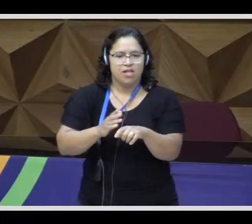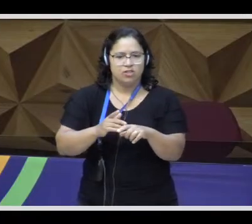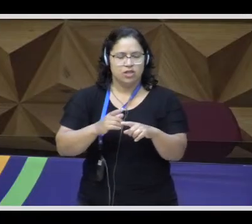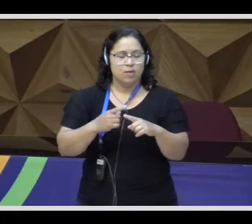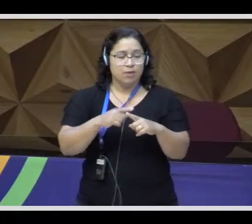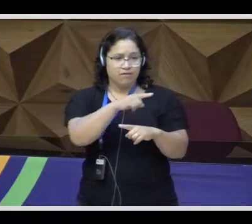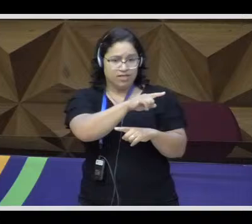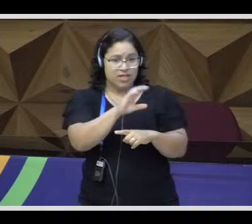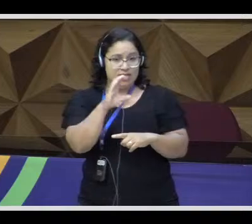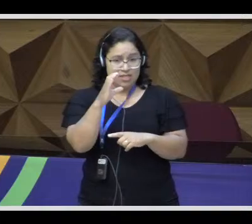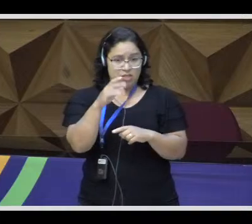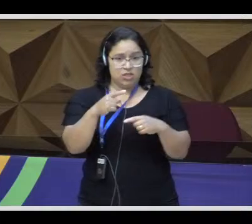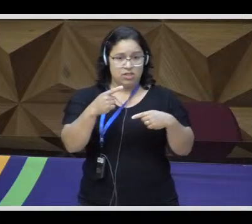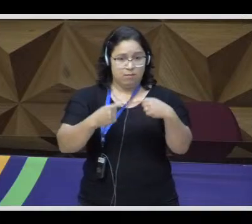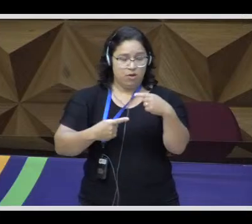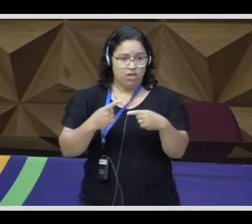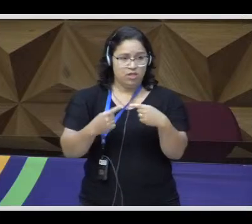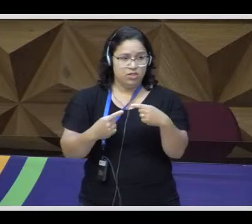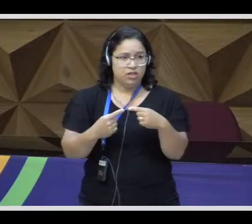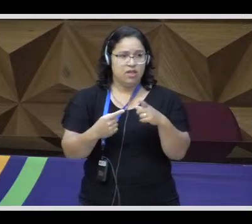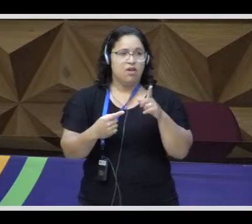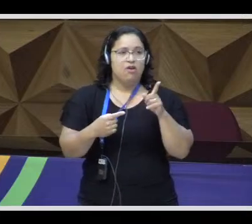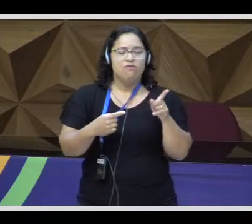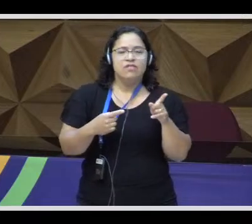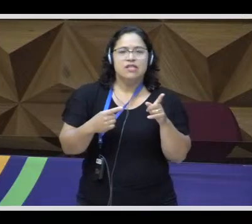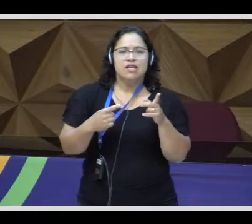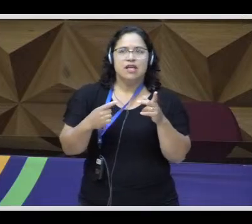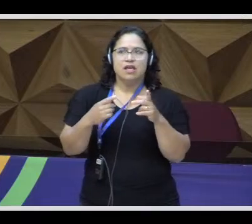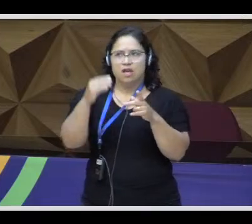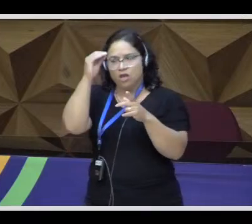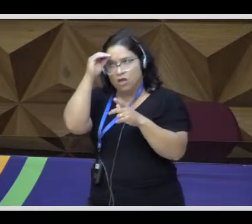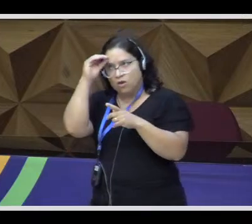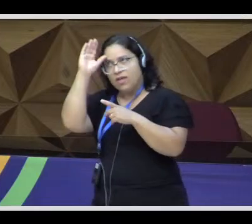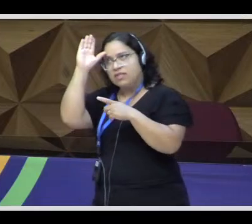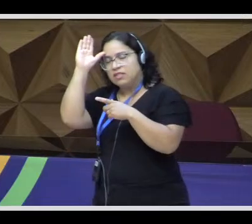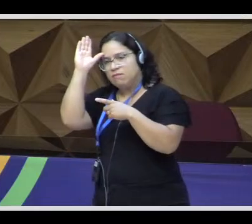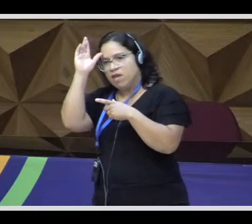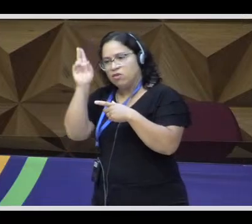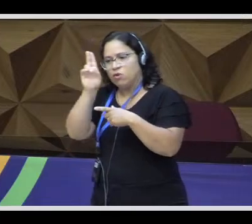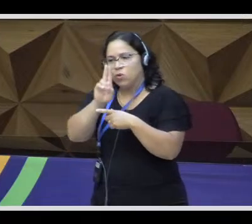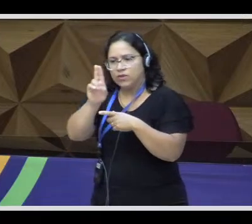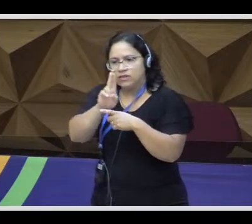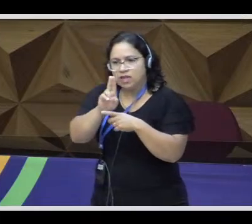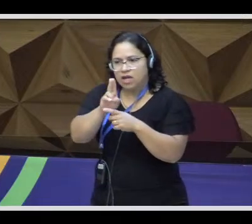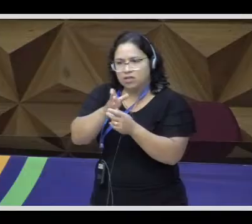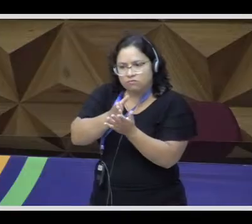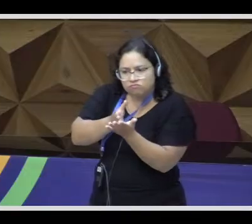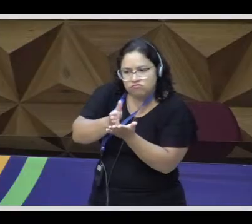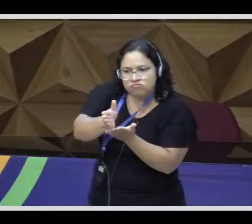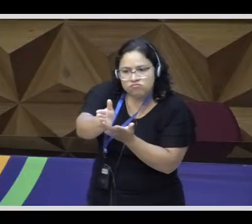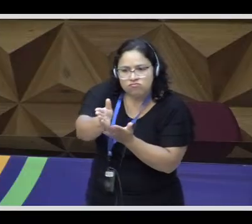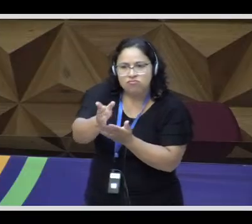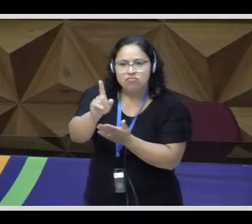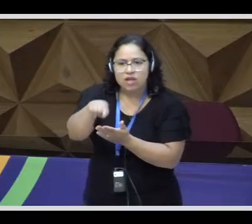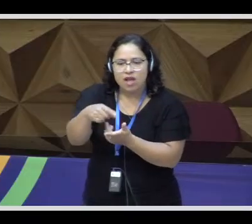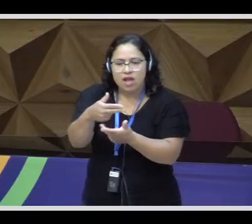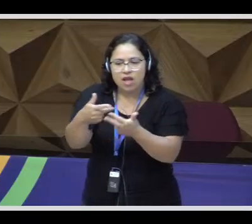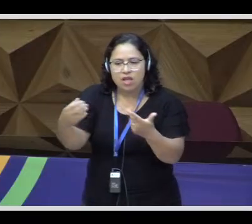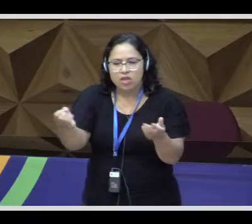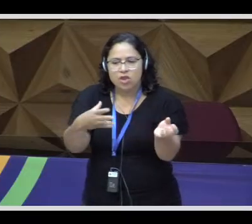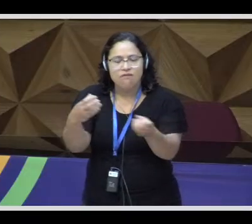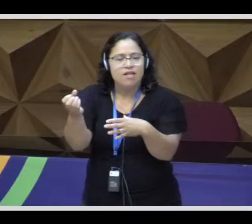are applying your theory into a innovation practice or entrepreneurship company. So what do you